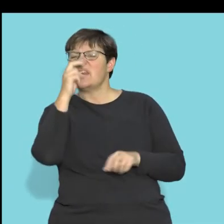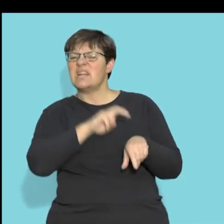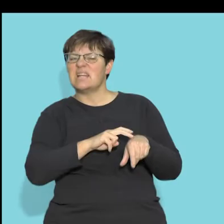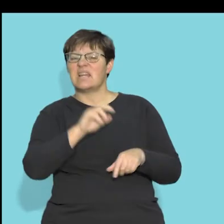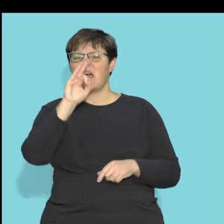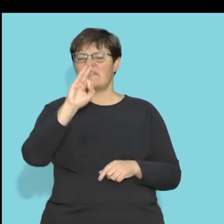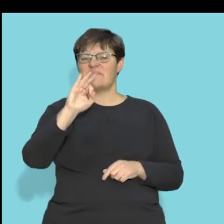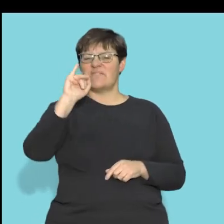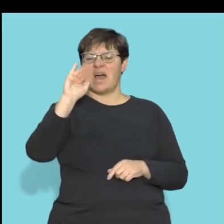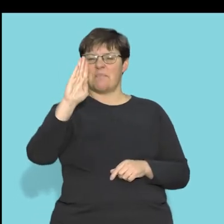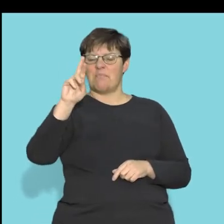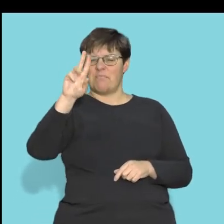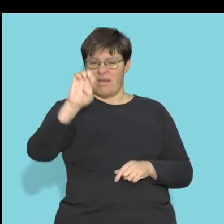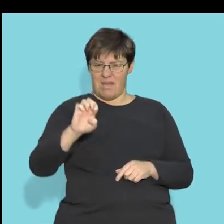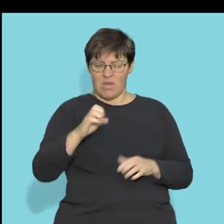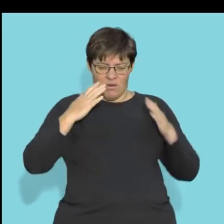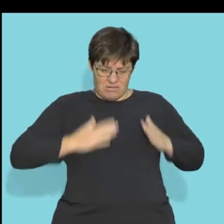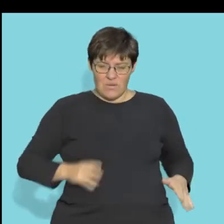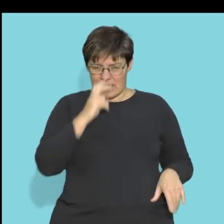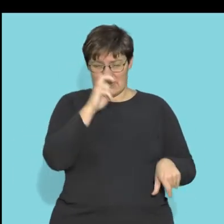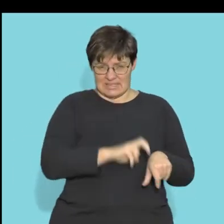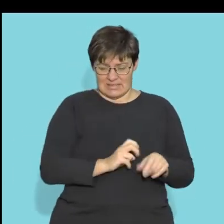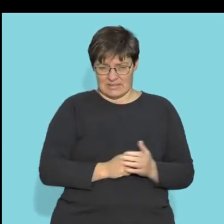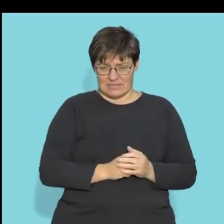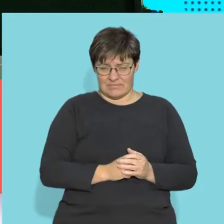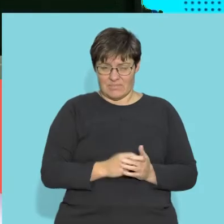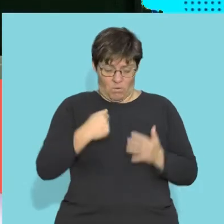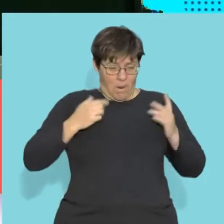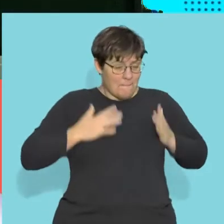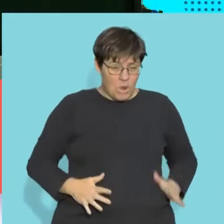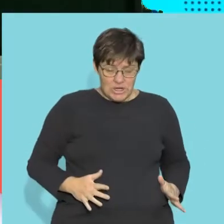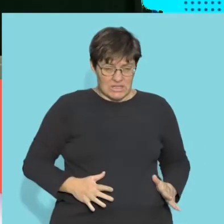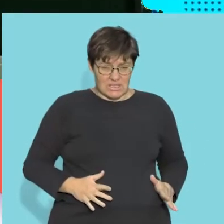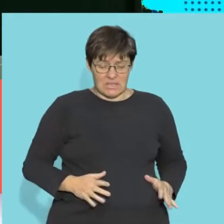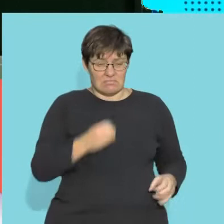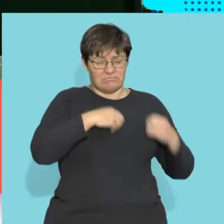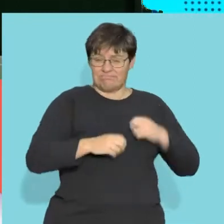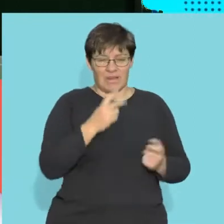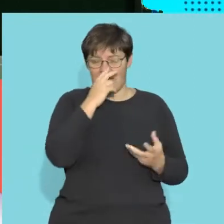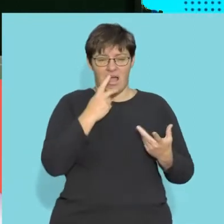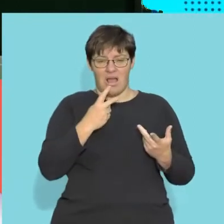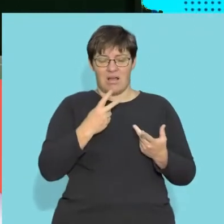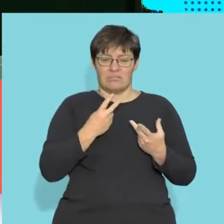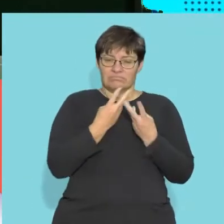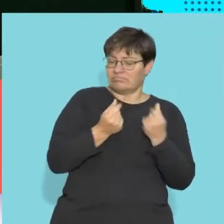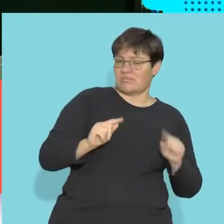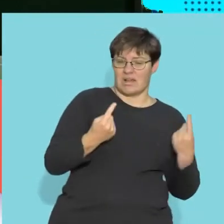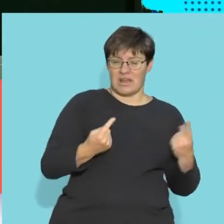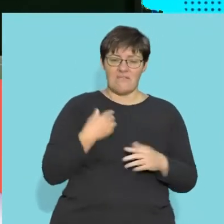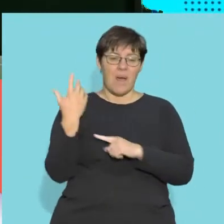is fiber? Our body can't digest cellulose. So when we eat any kind of plant